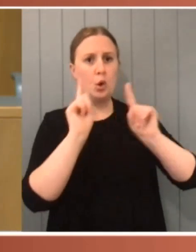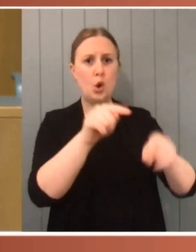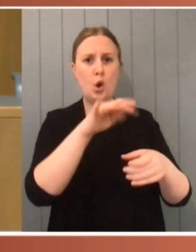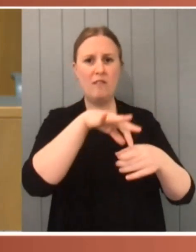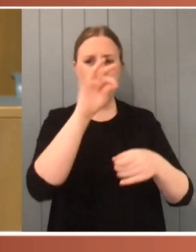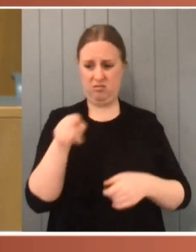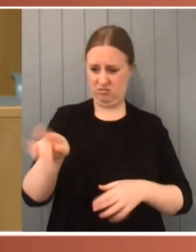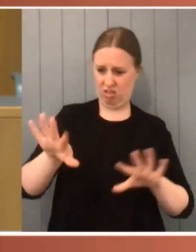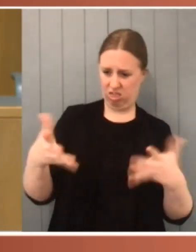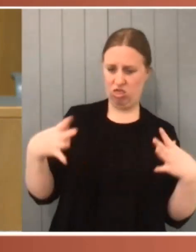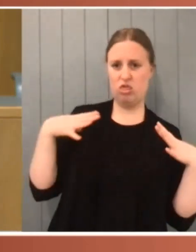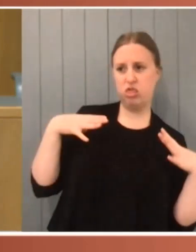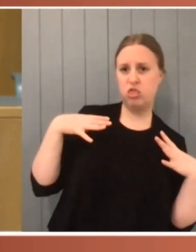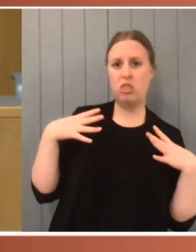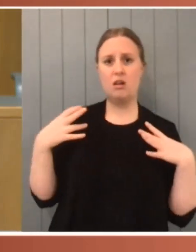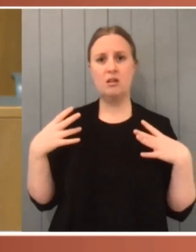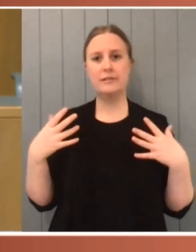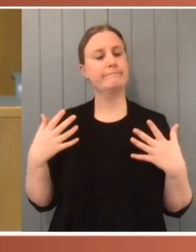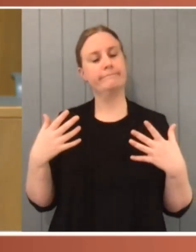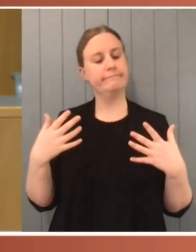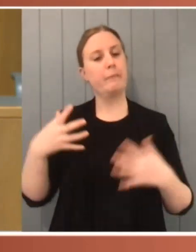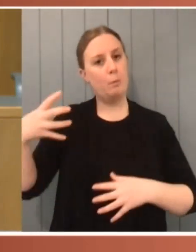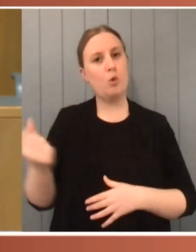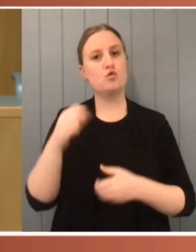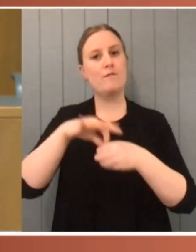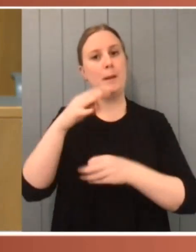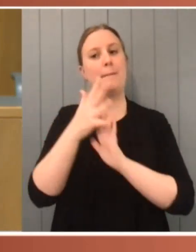free riding, because their fellow citizens are making